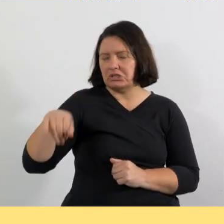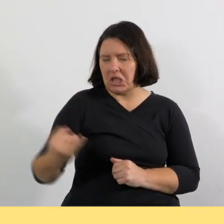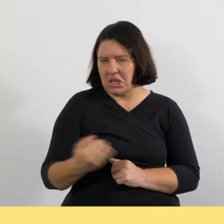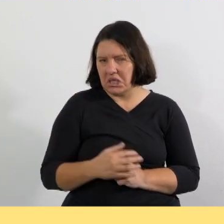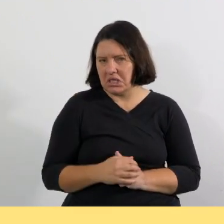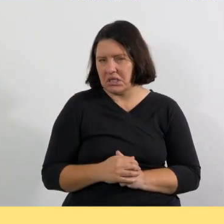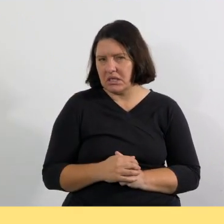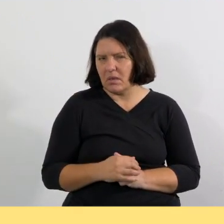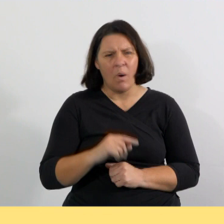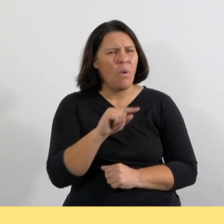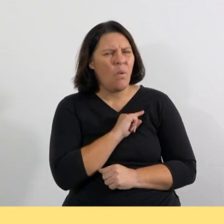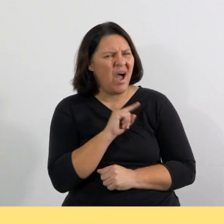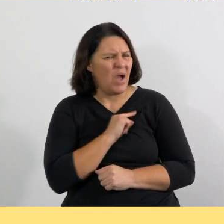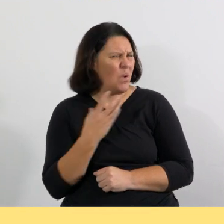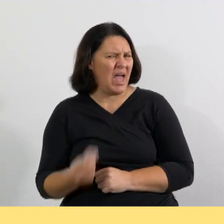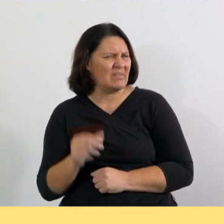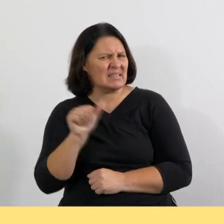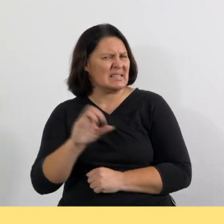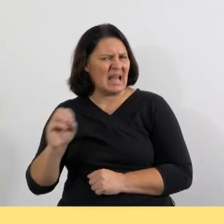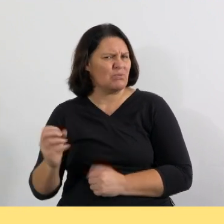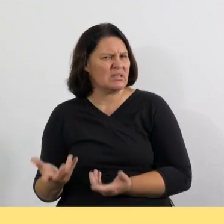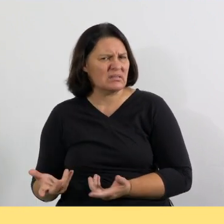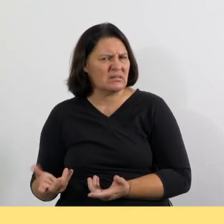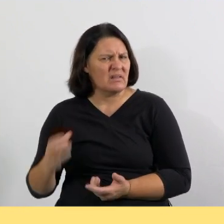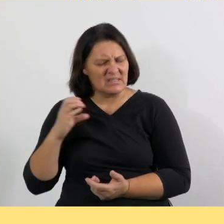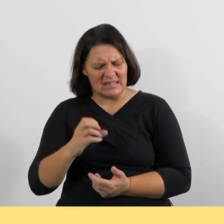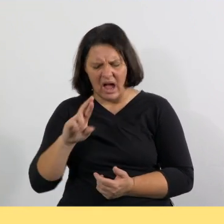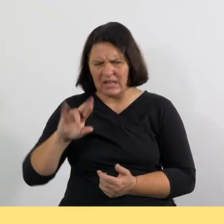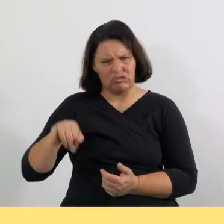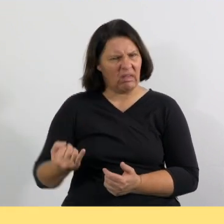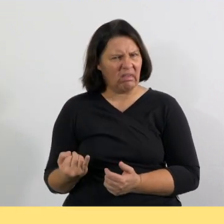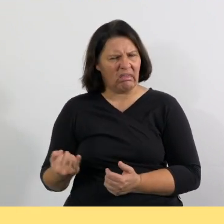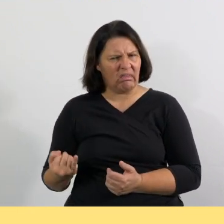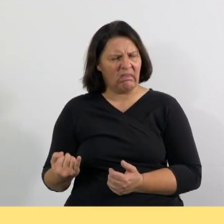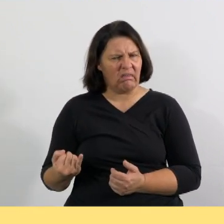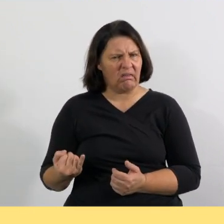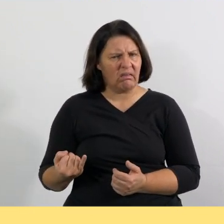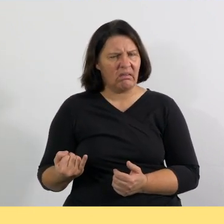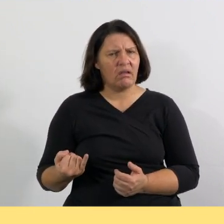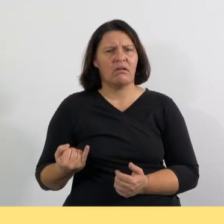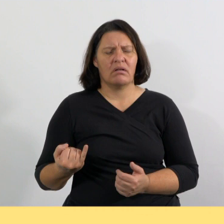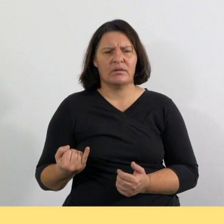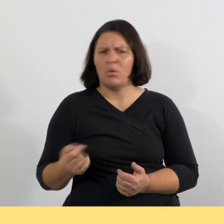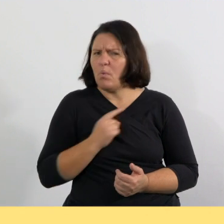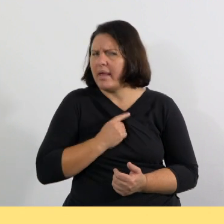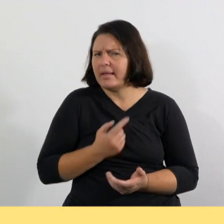CRJ. Why would we have the CRJ and we